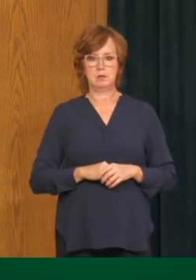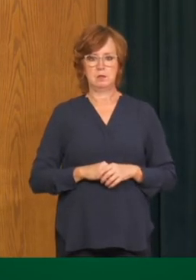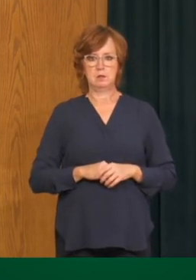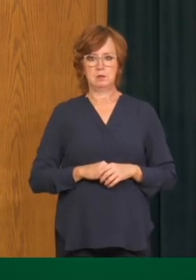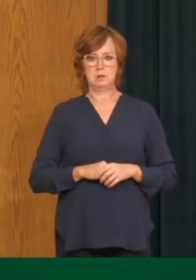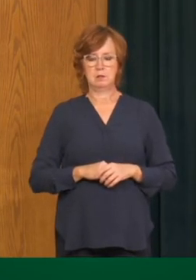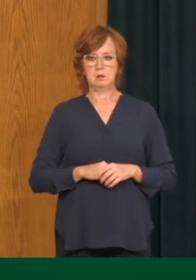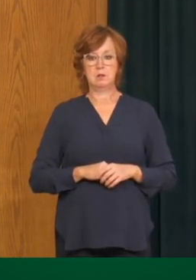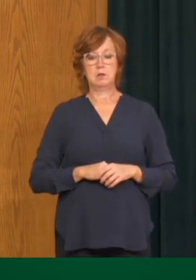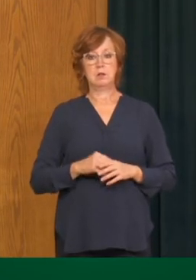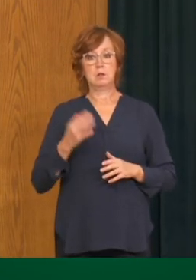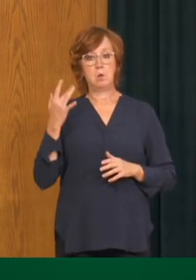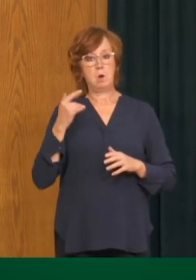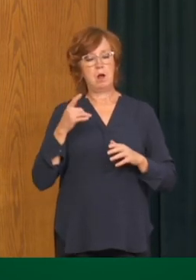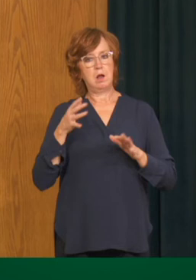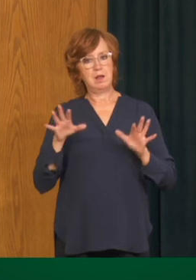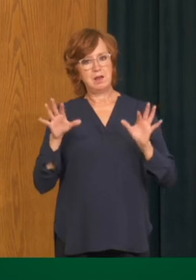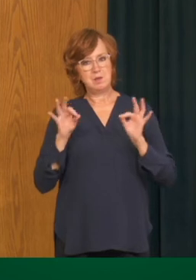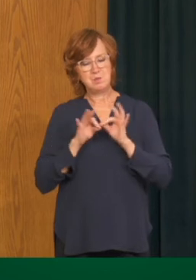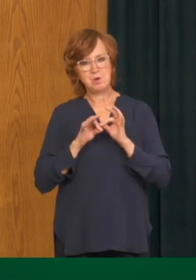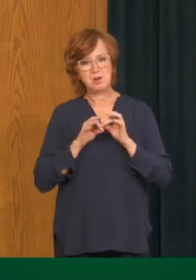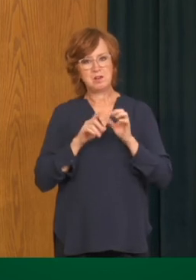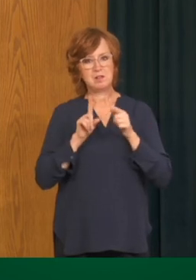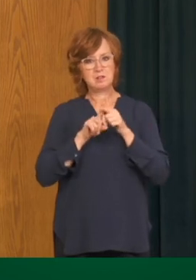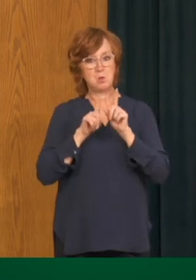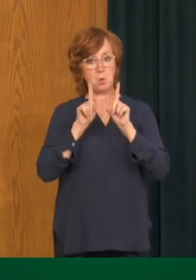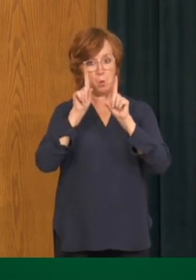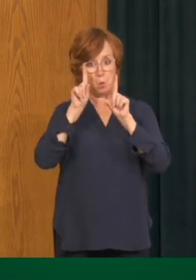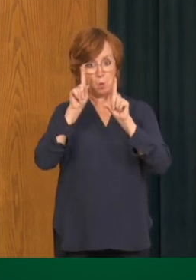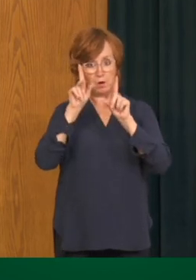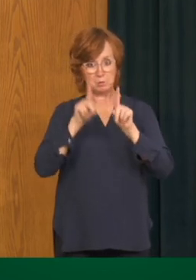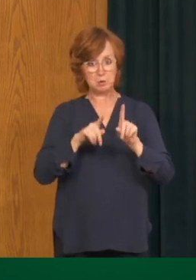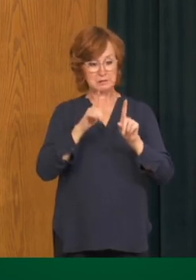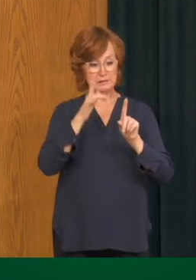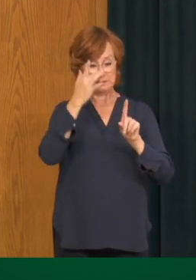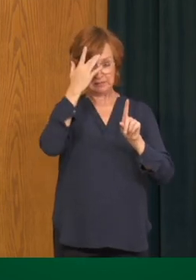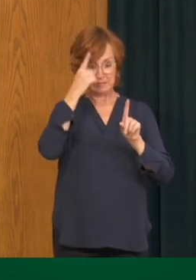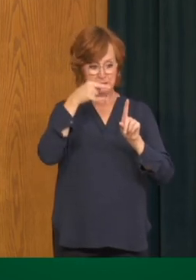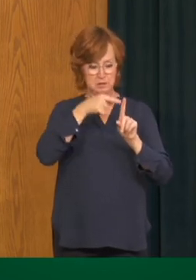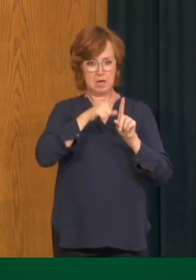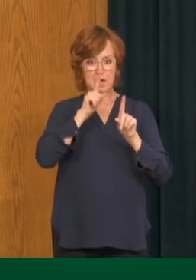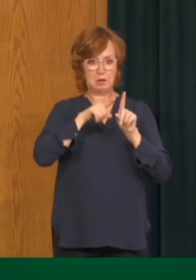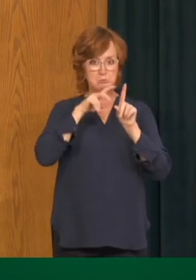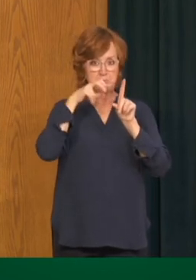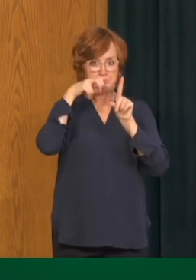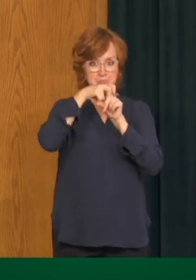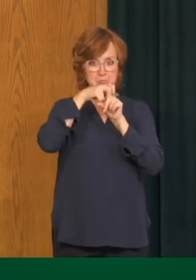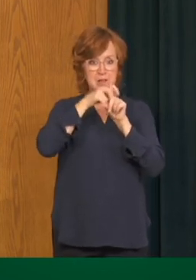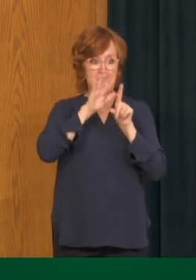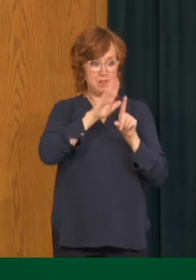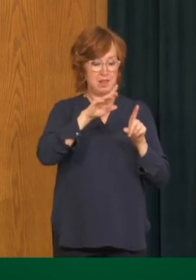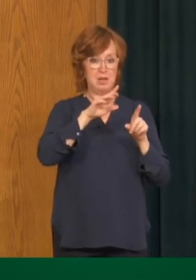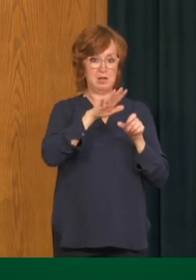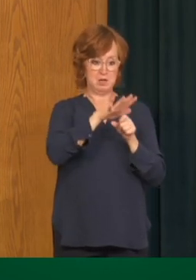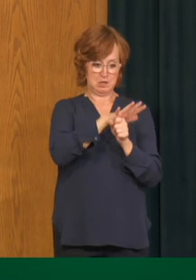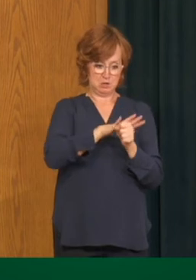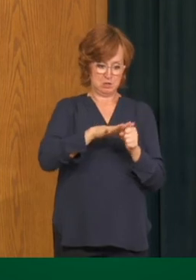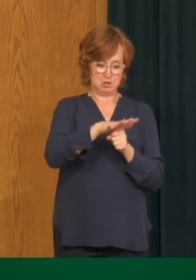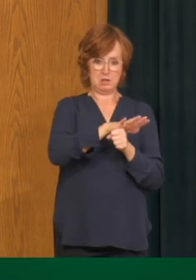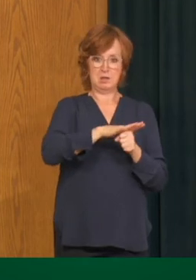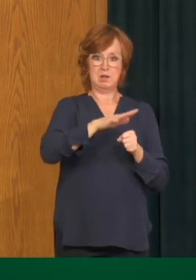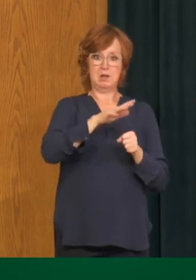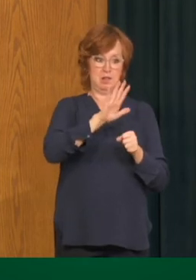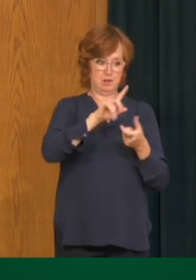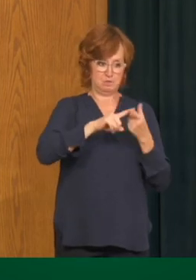tracing, ensuring that if you do find a positive test, that we're able to actually do the appropriate contact tracing around that. And with that,